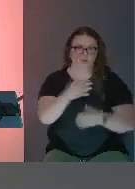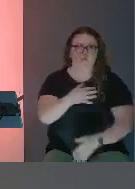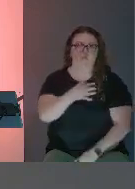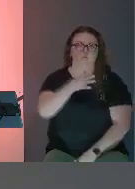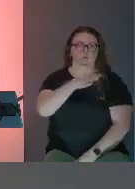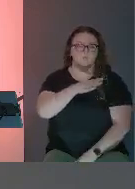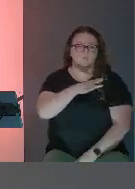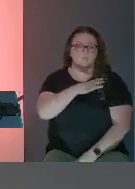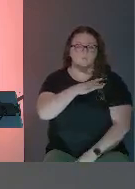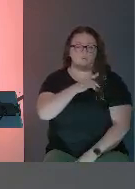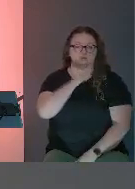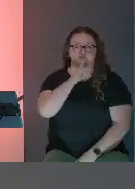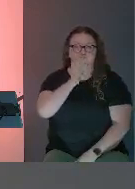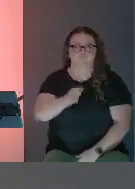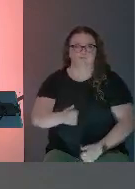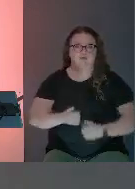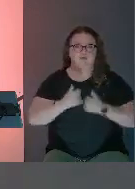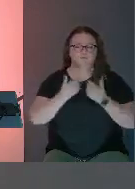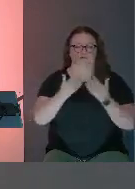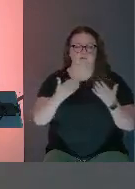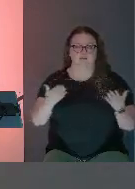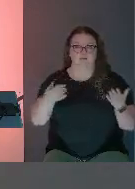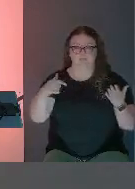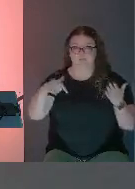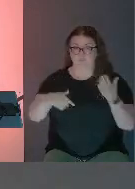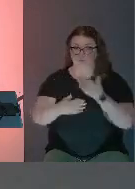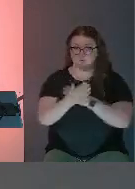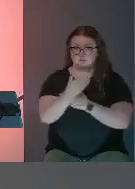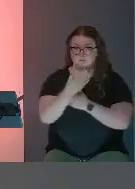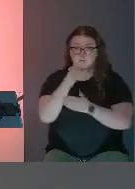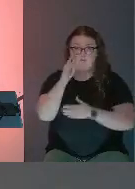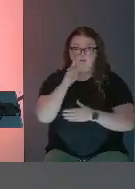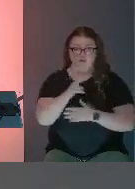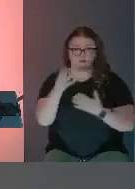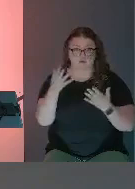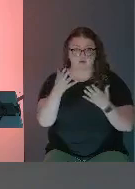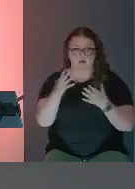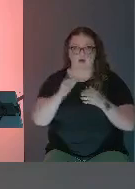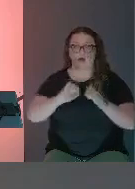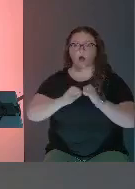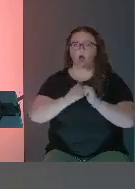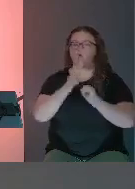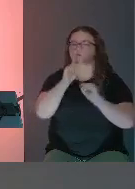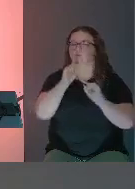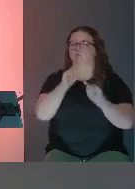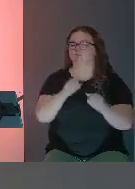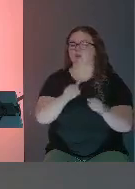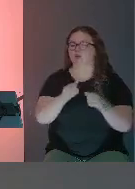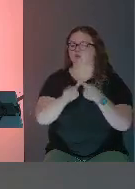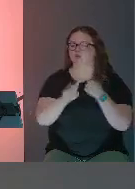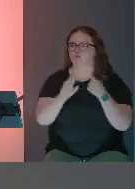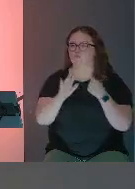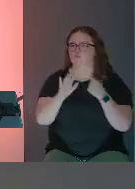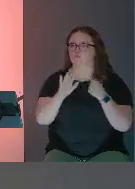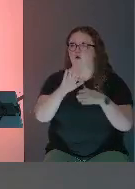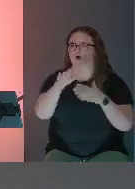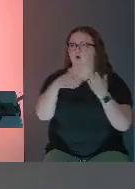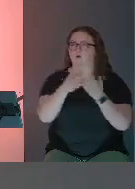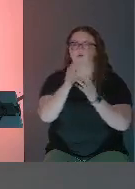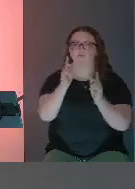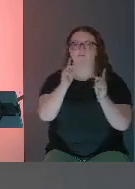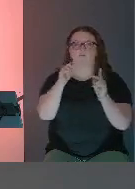practical things. And this morning, we're going to look at how it is that we are to respond to those in